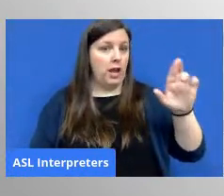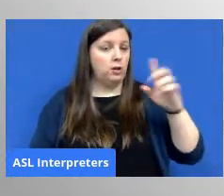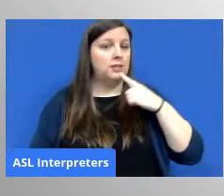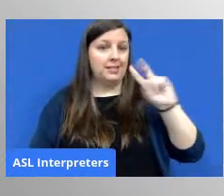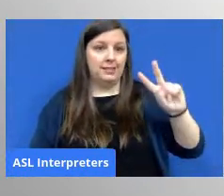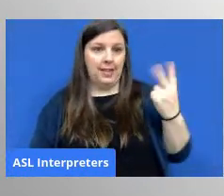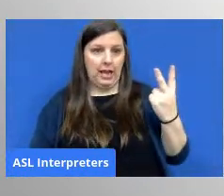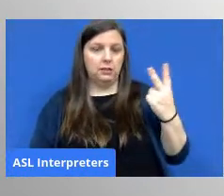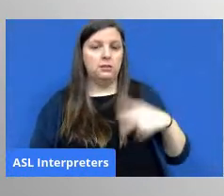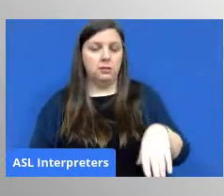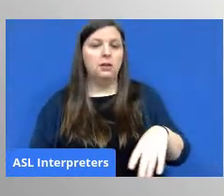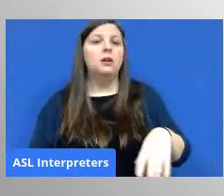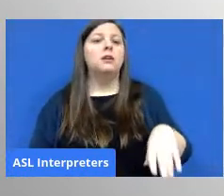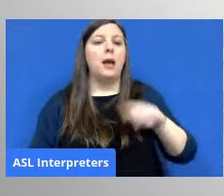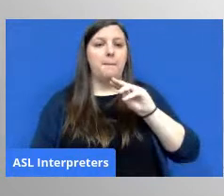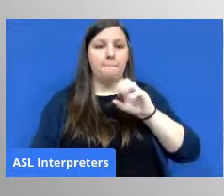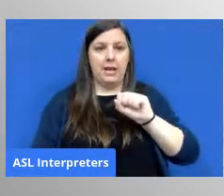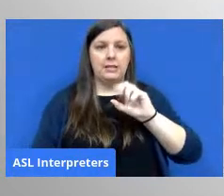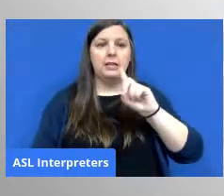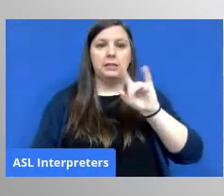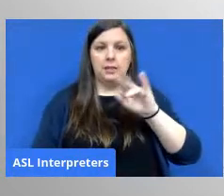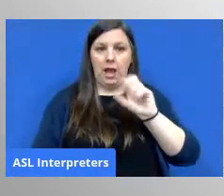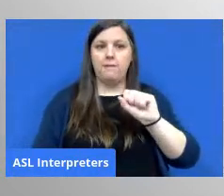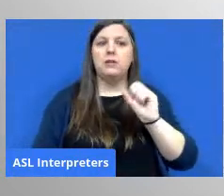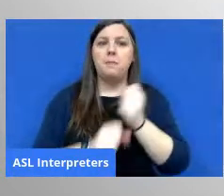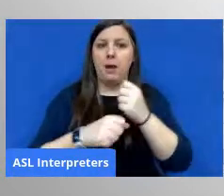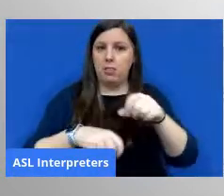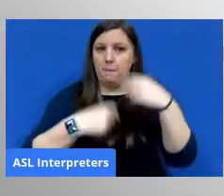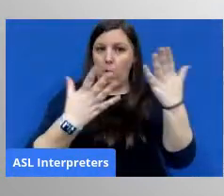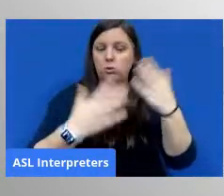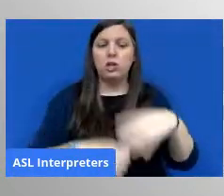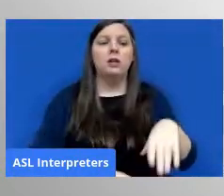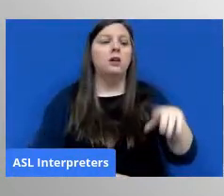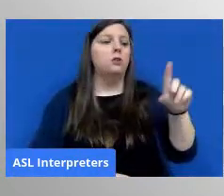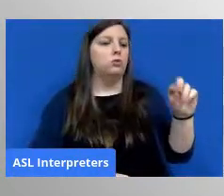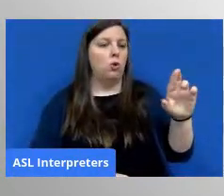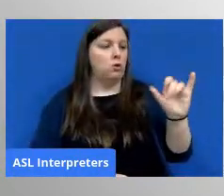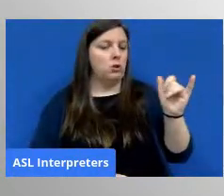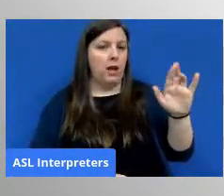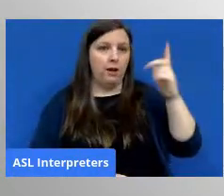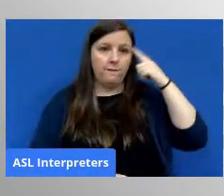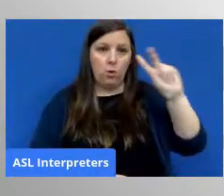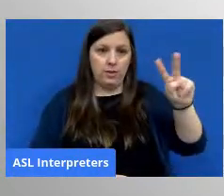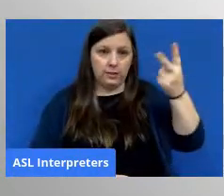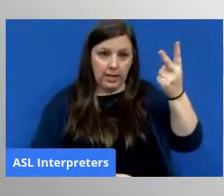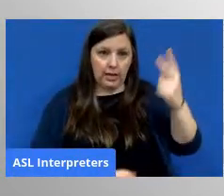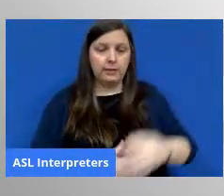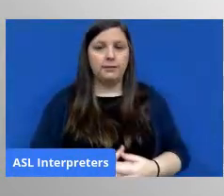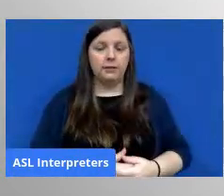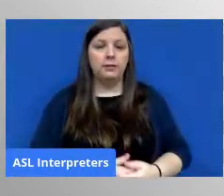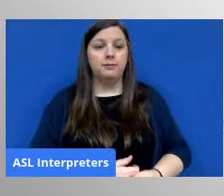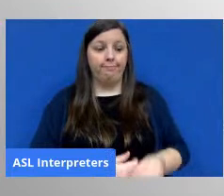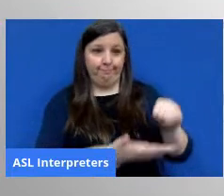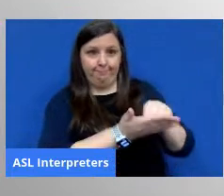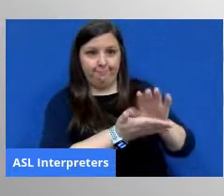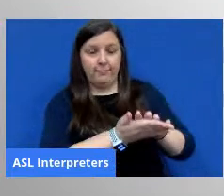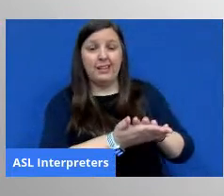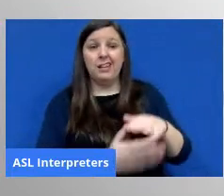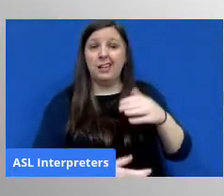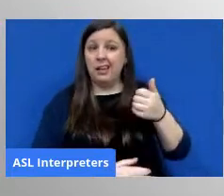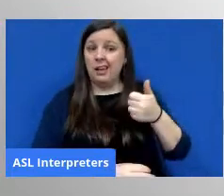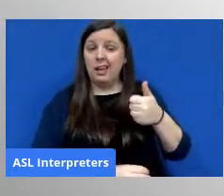So that was Ms. Davis for the motion and Dr. Yeager for the second. For the record, any